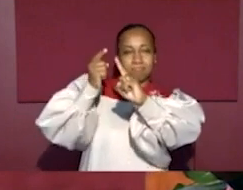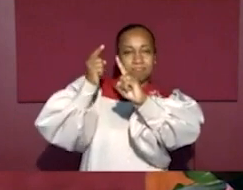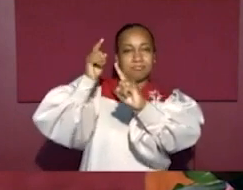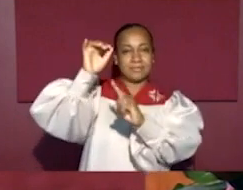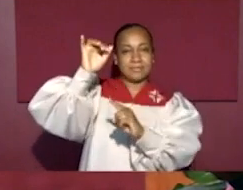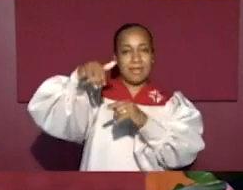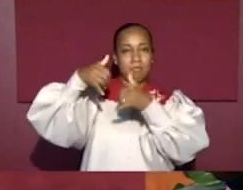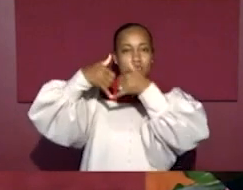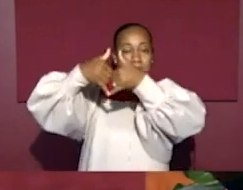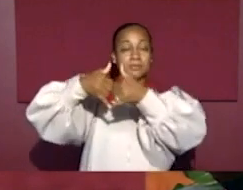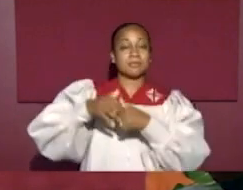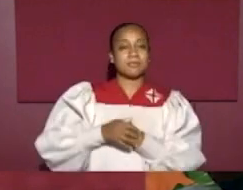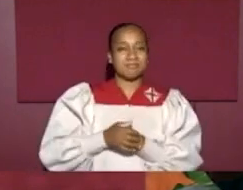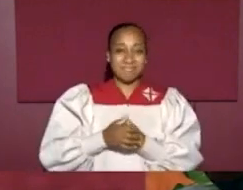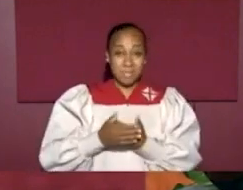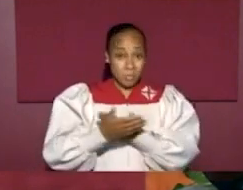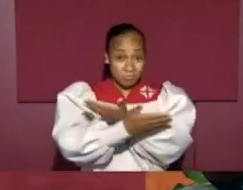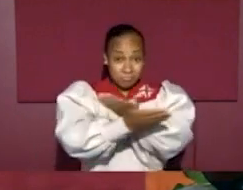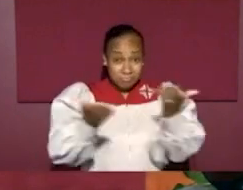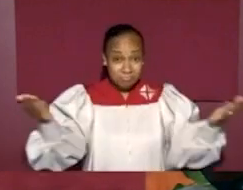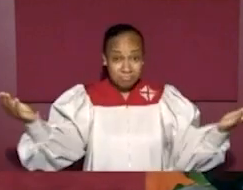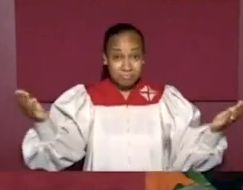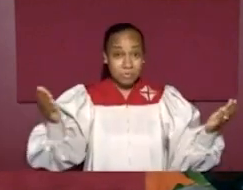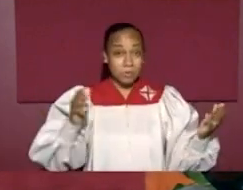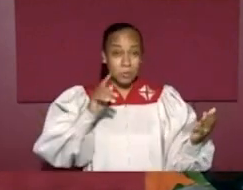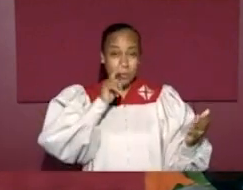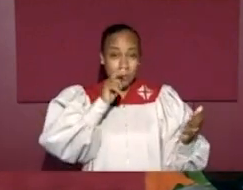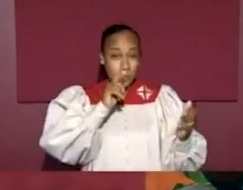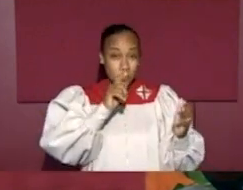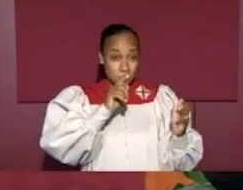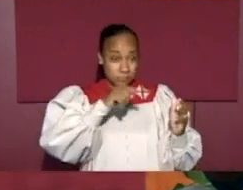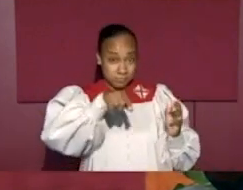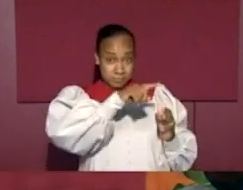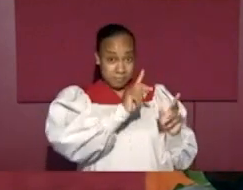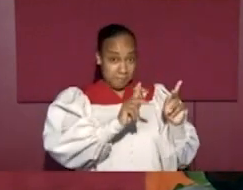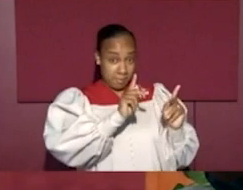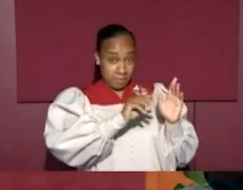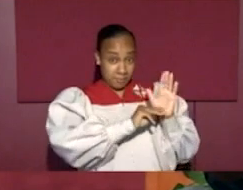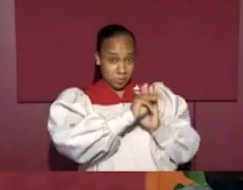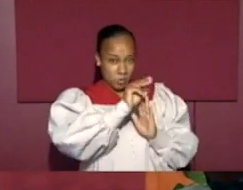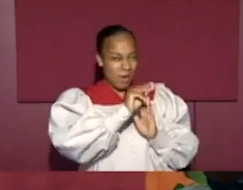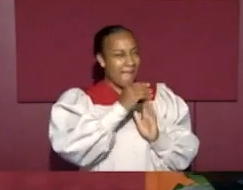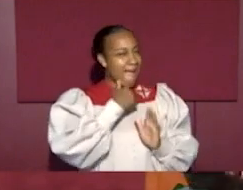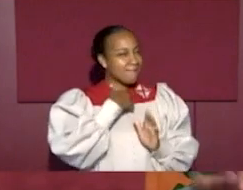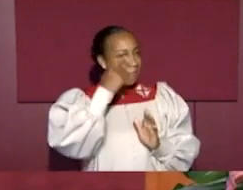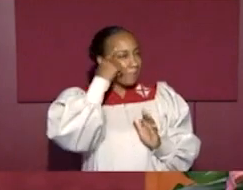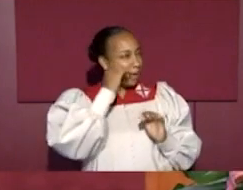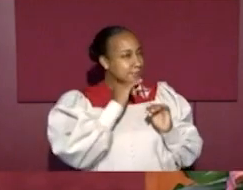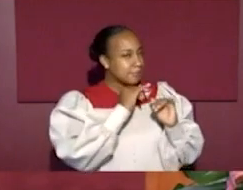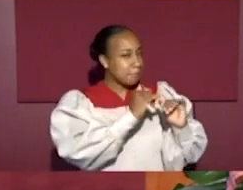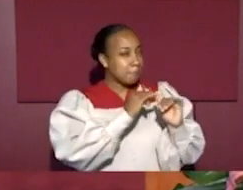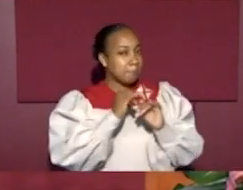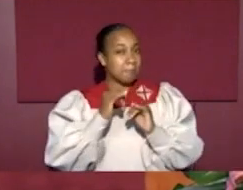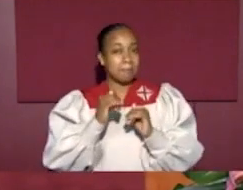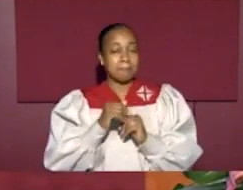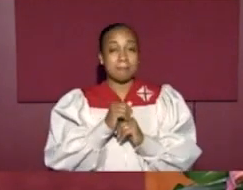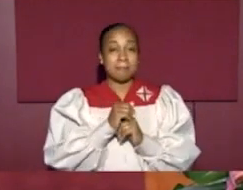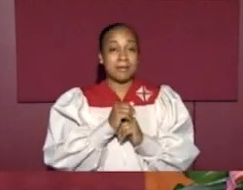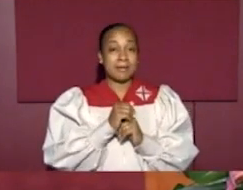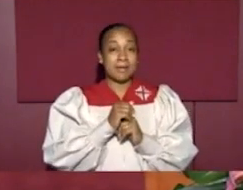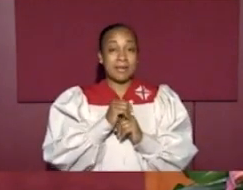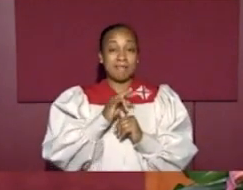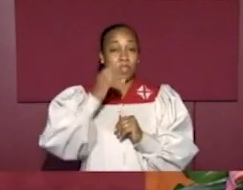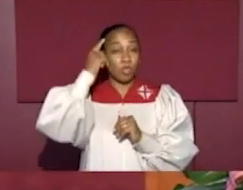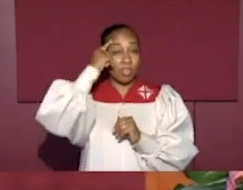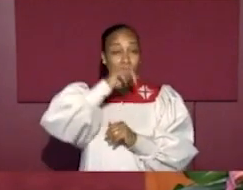Let us therefore, as many as be perfect or mature, be thus minded. And if in anything you